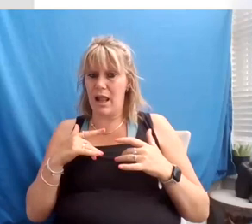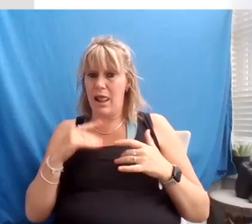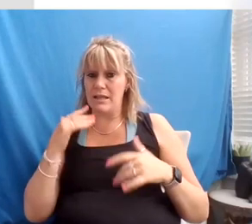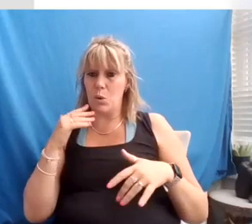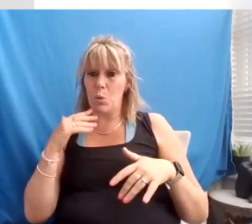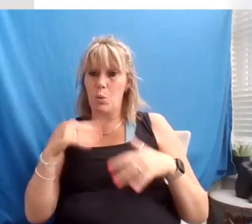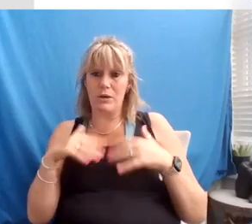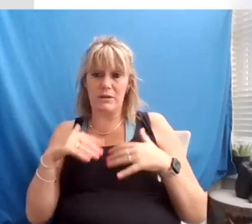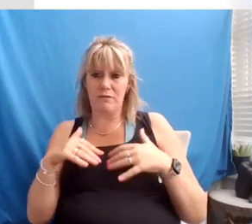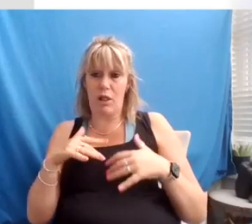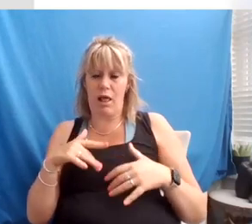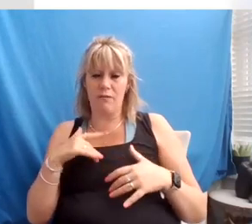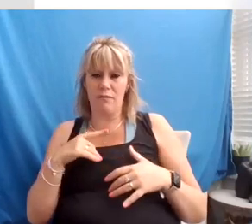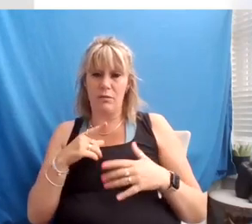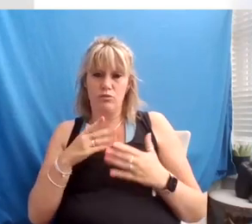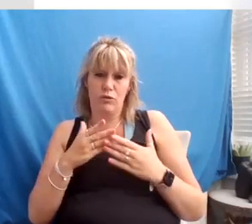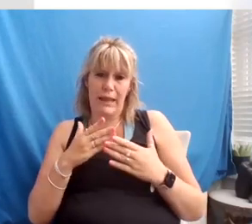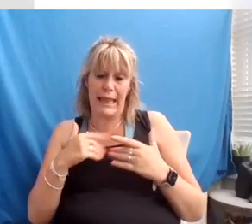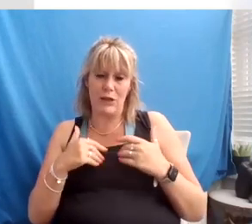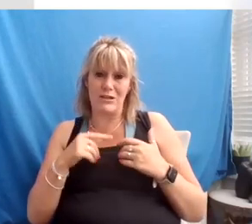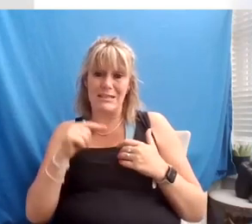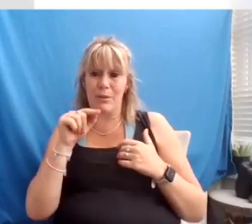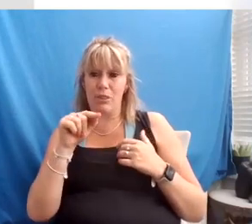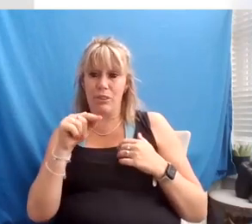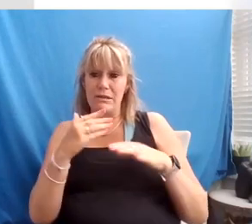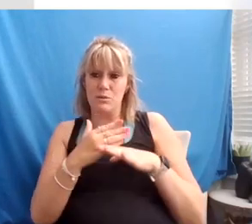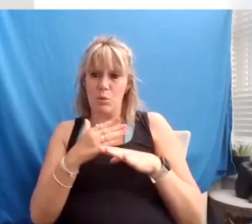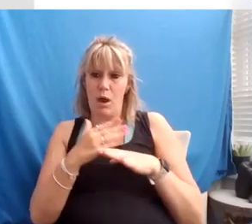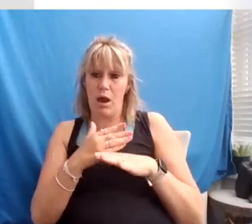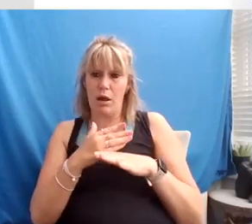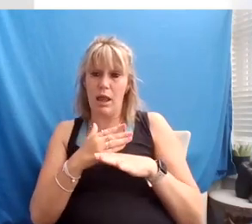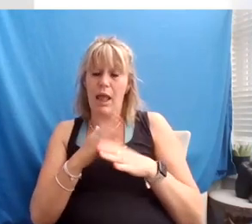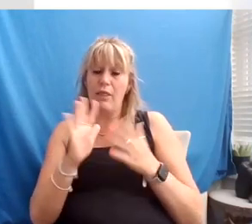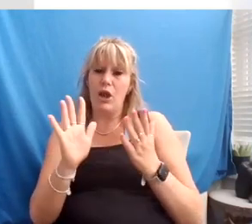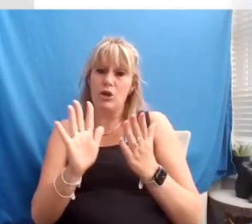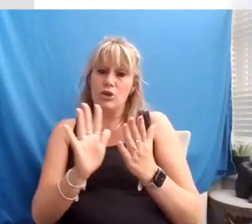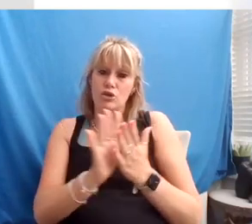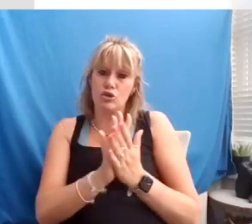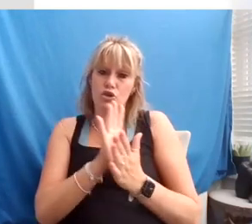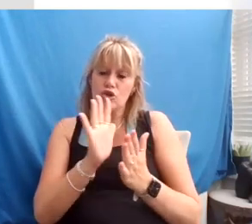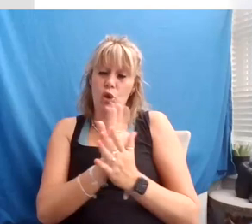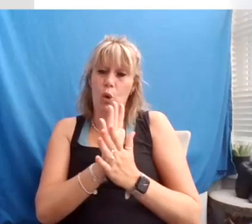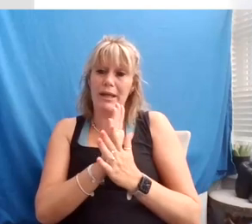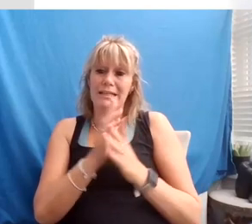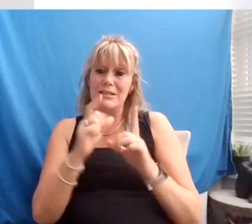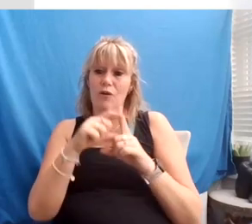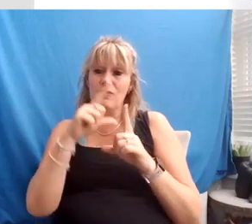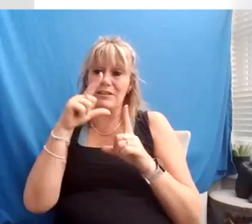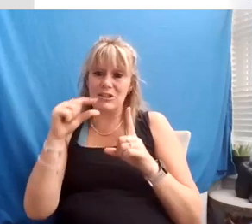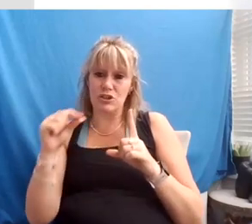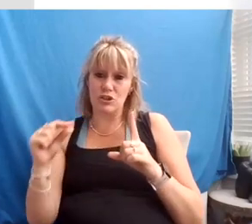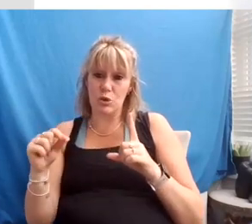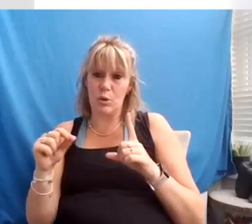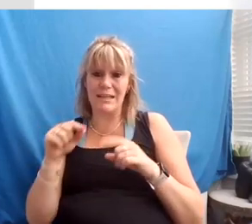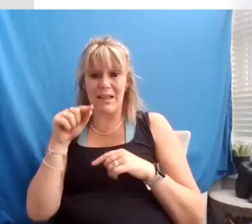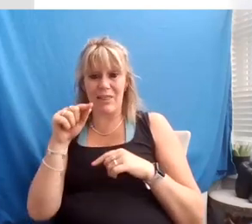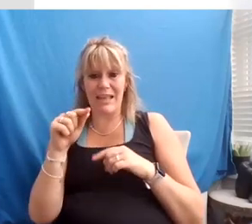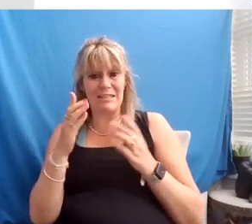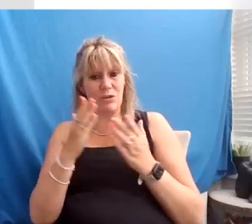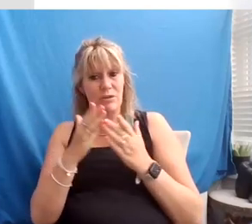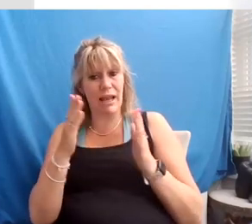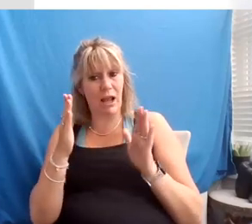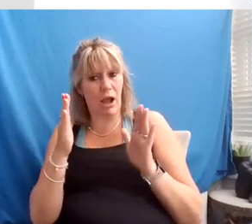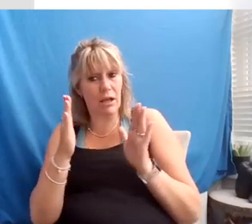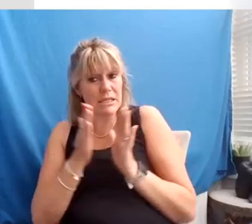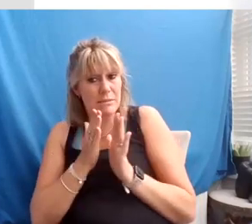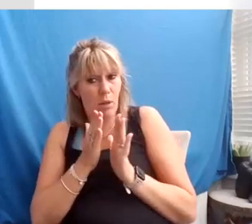the things that I find very interesting about this, which of course is part of the joys of digital, is that they're actually quite small prints, but they look like